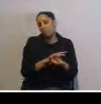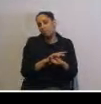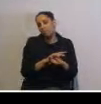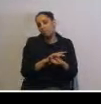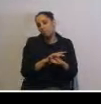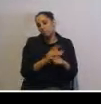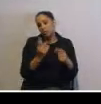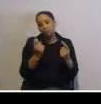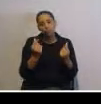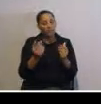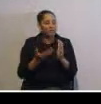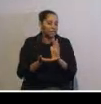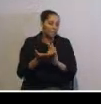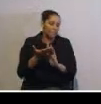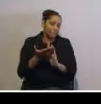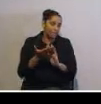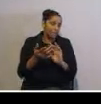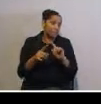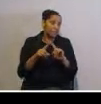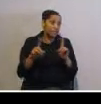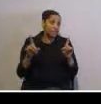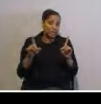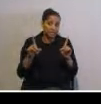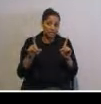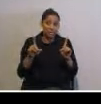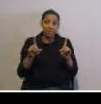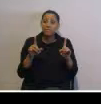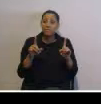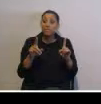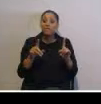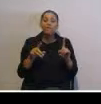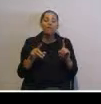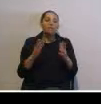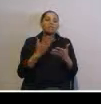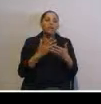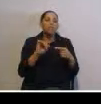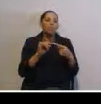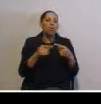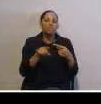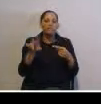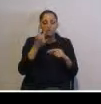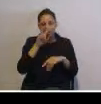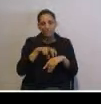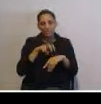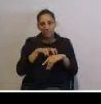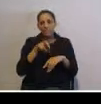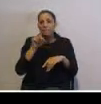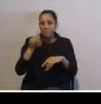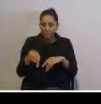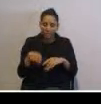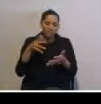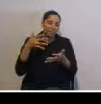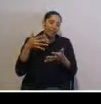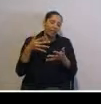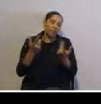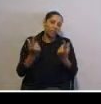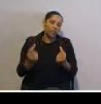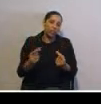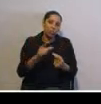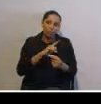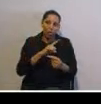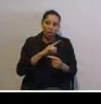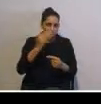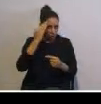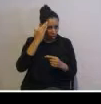the price increases. But at some point in time, someone needs to actually do that kind of study, so that we know what we are getting